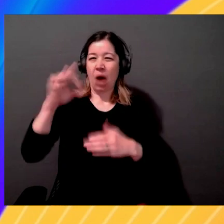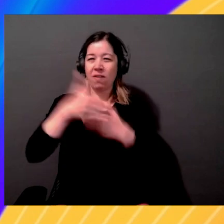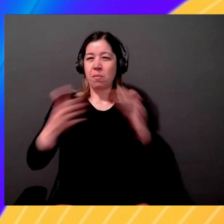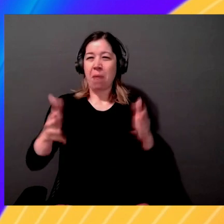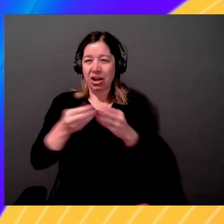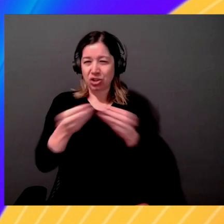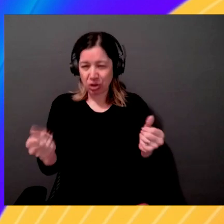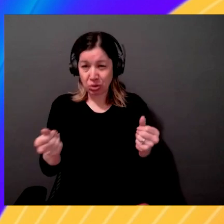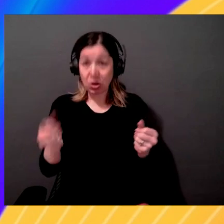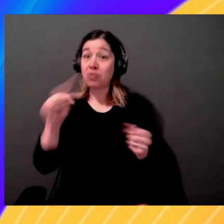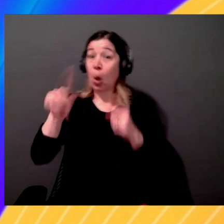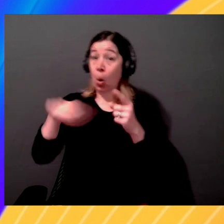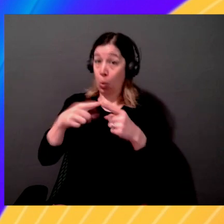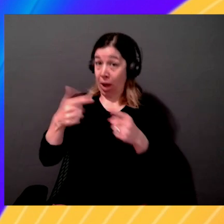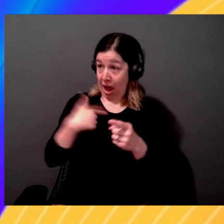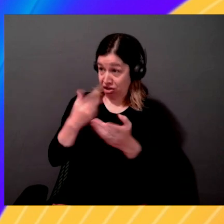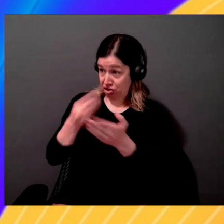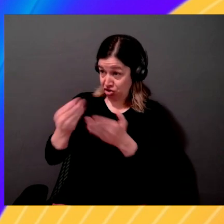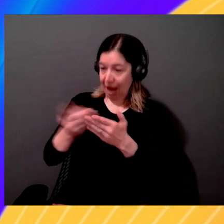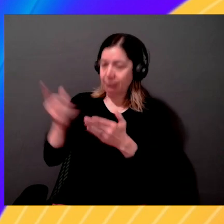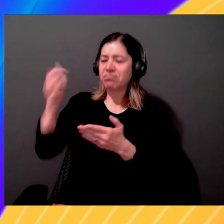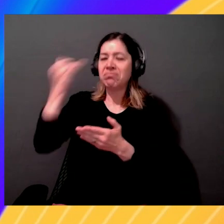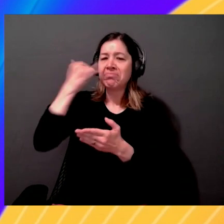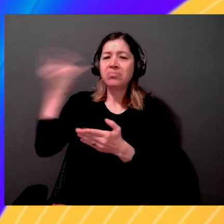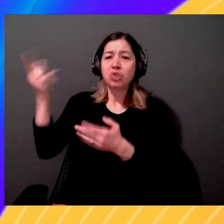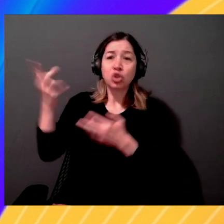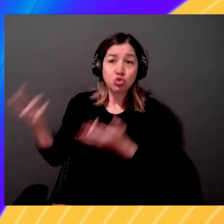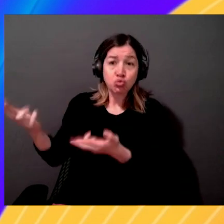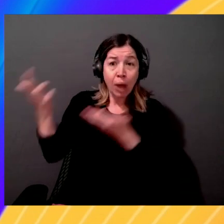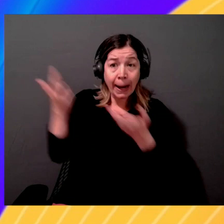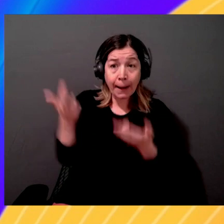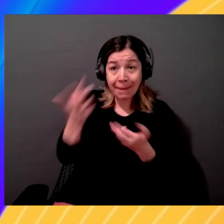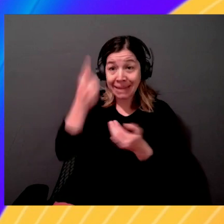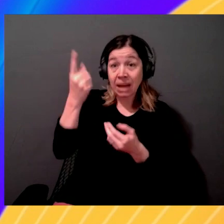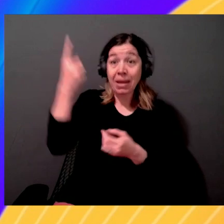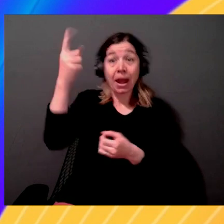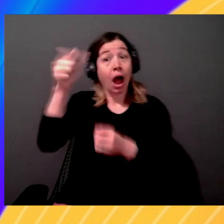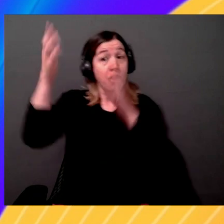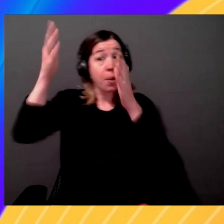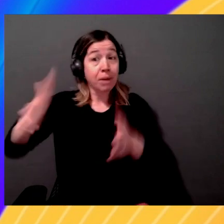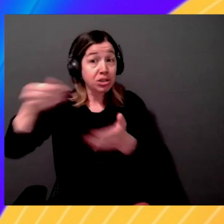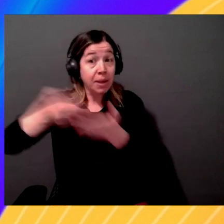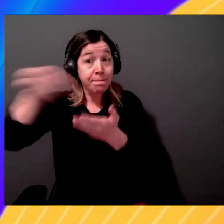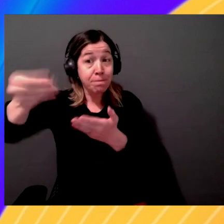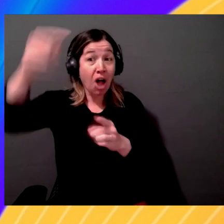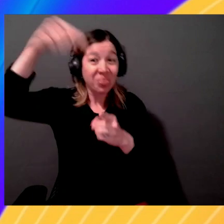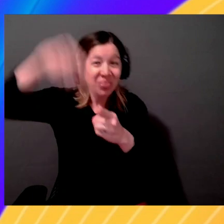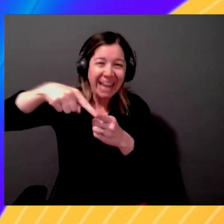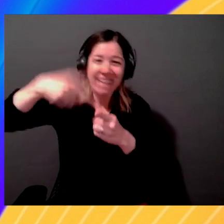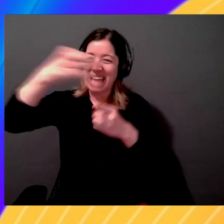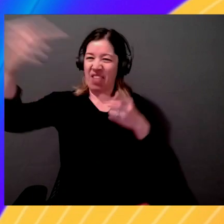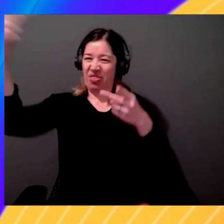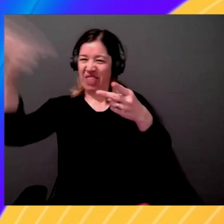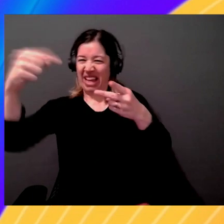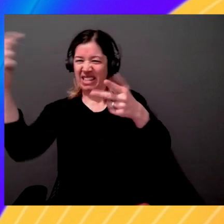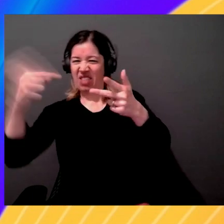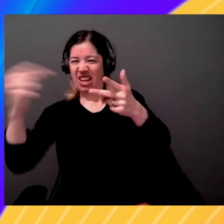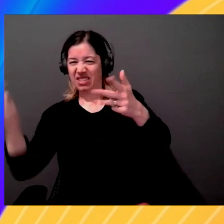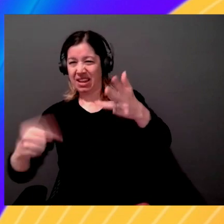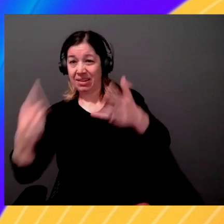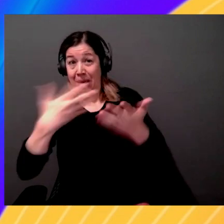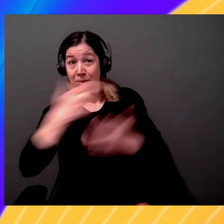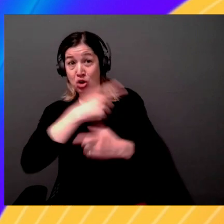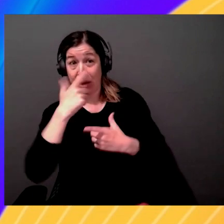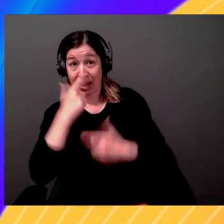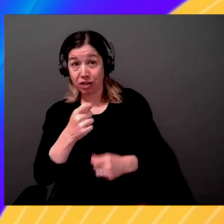has like a recommendation where, hey, someone bought this, and they also bought these other things, you might be interested. That's kind of the same thing with a recommendation